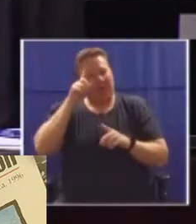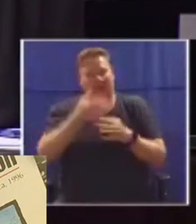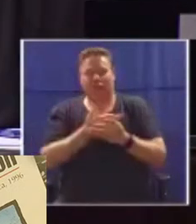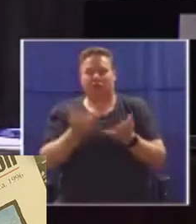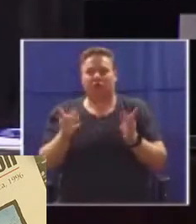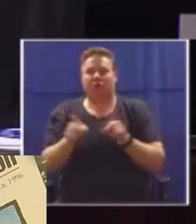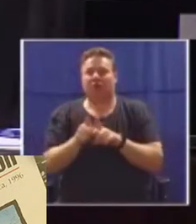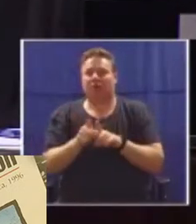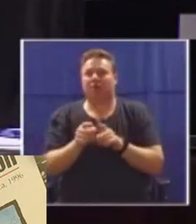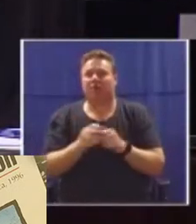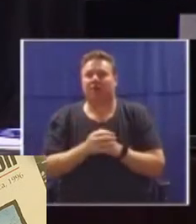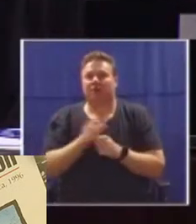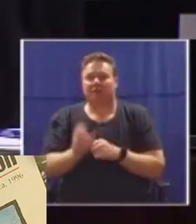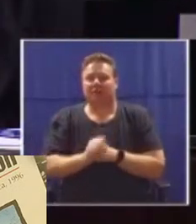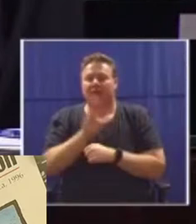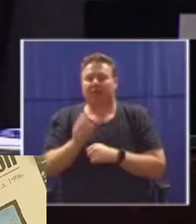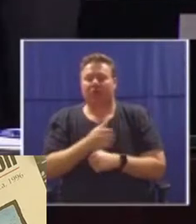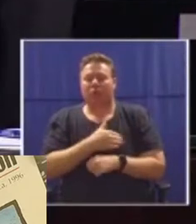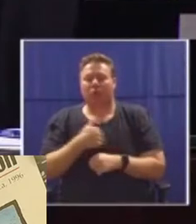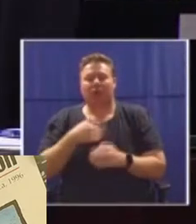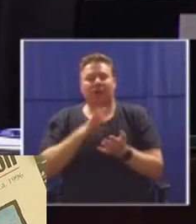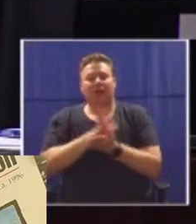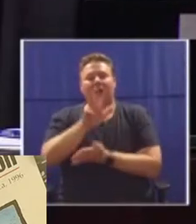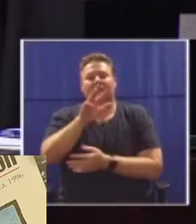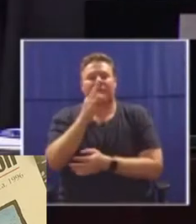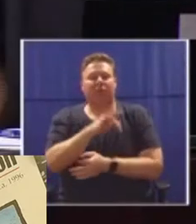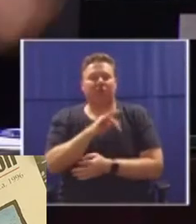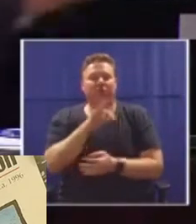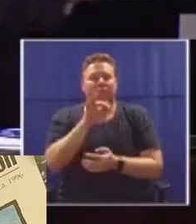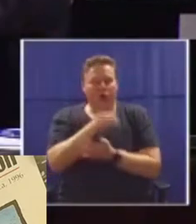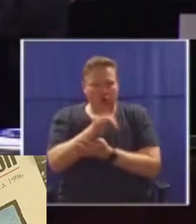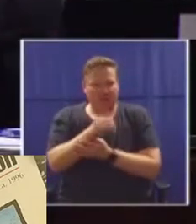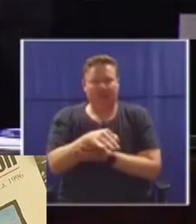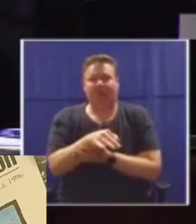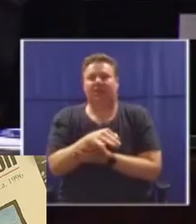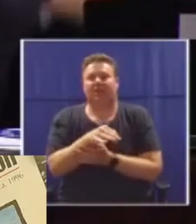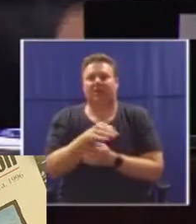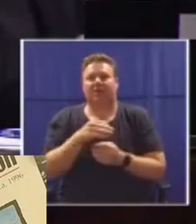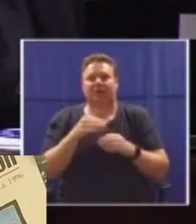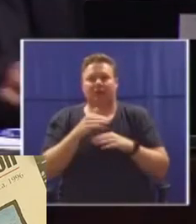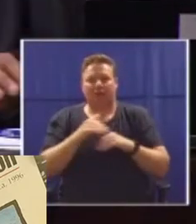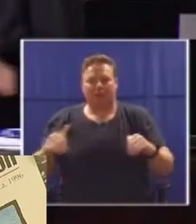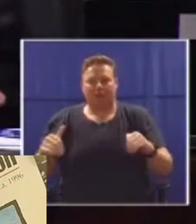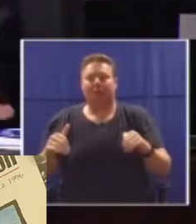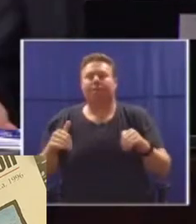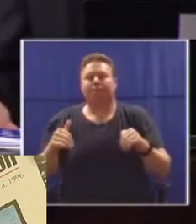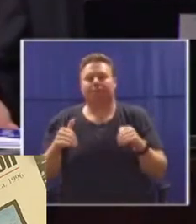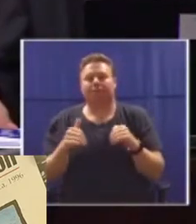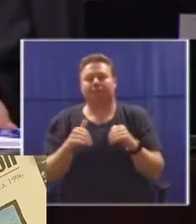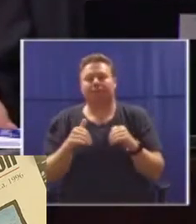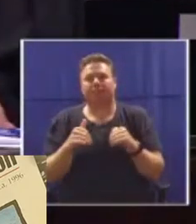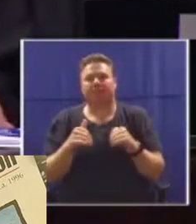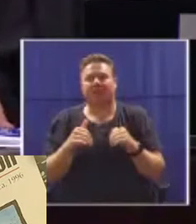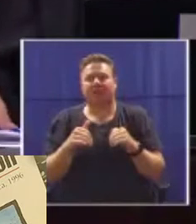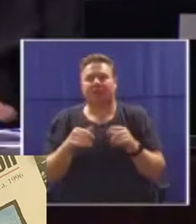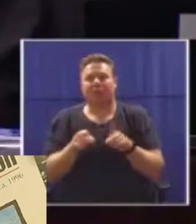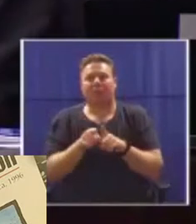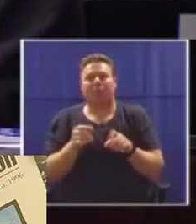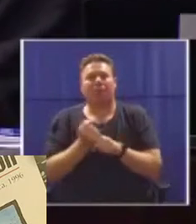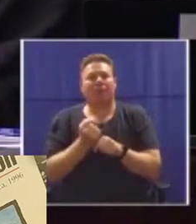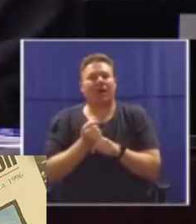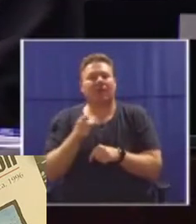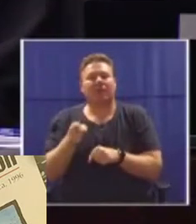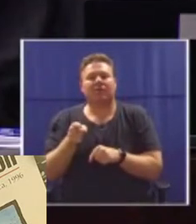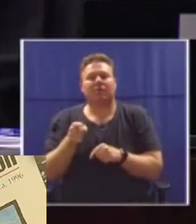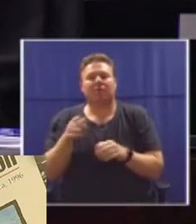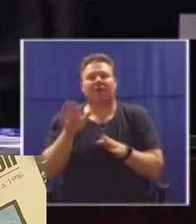general. South African women from 1913 were disconnected with the apartheid pass law policies that made them invisible and